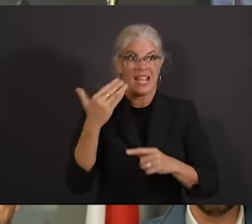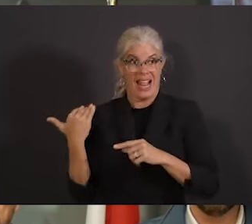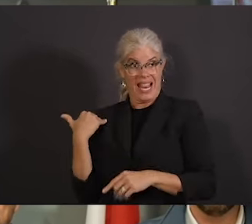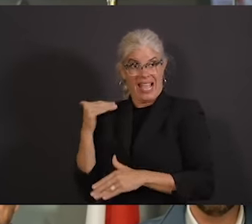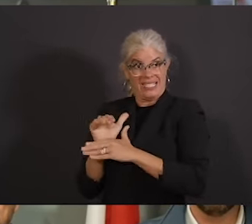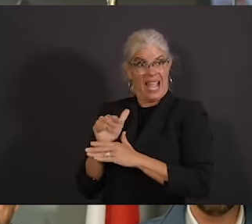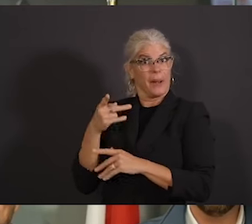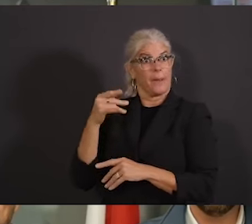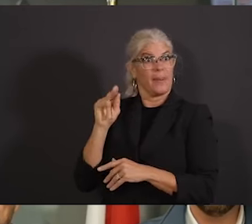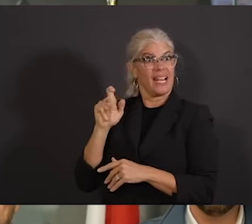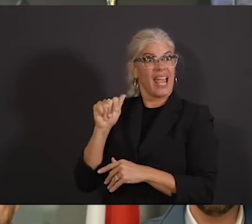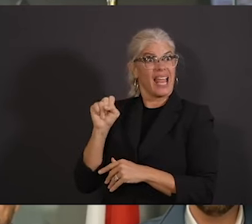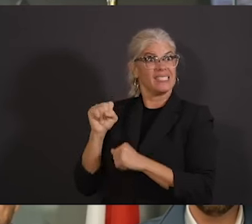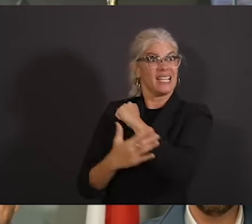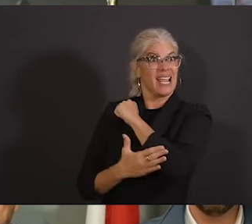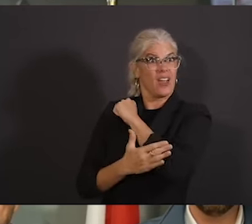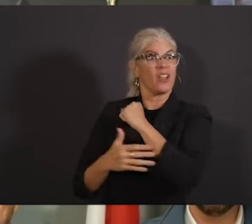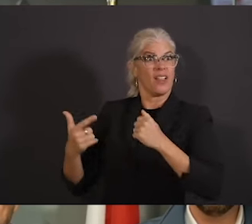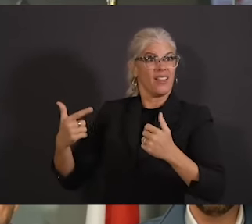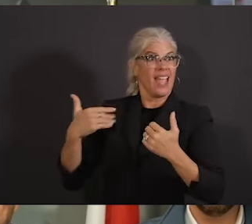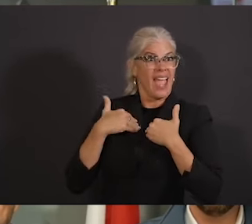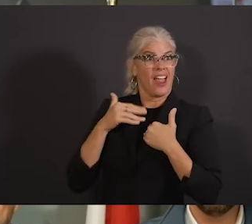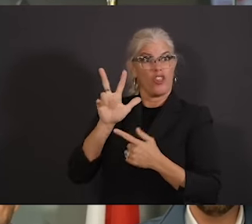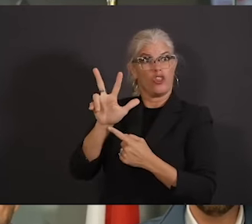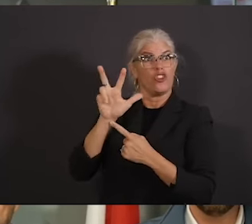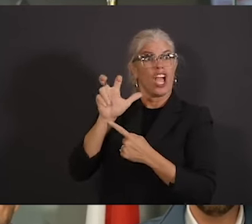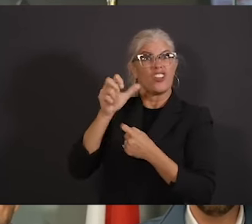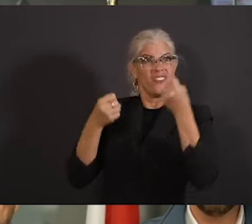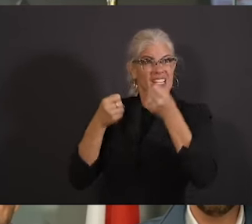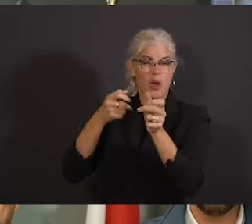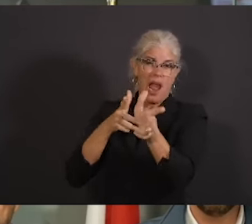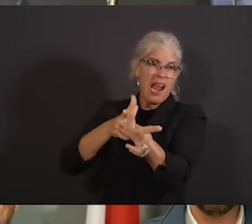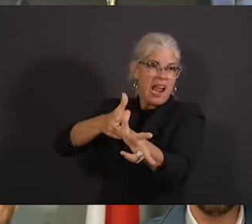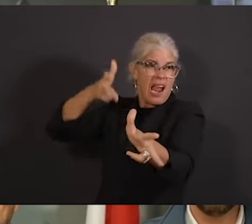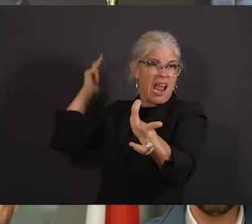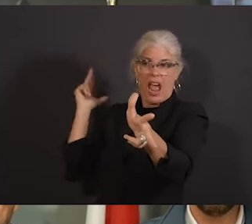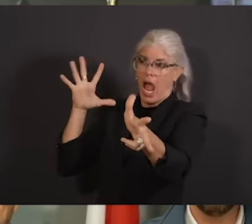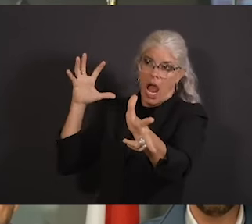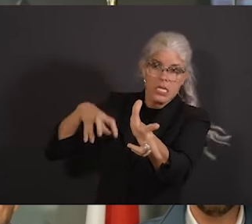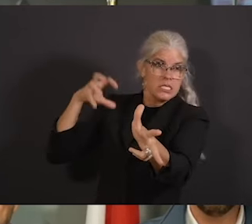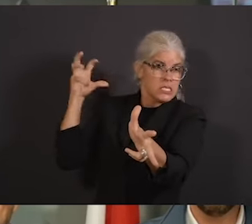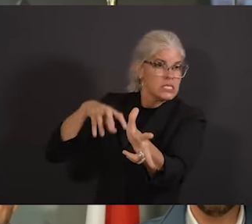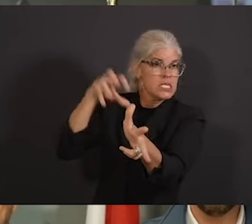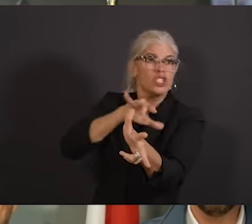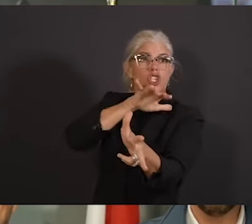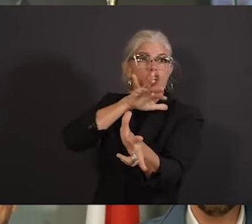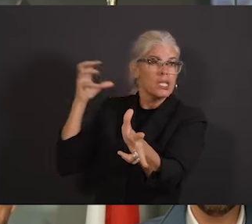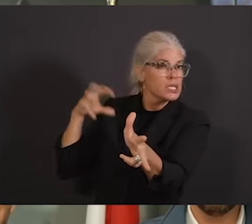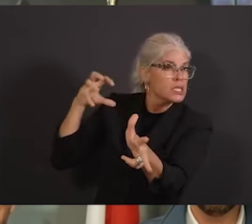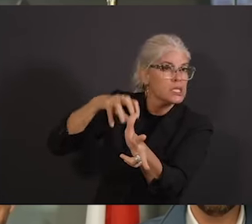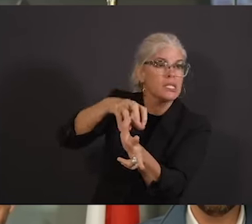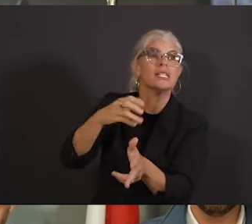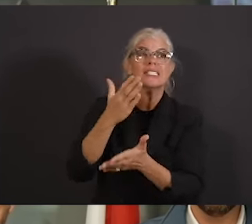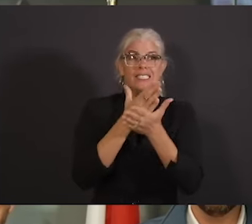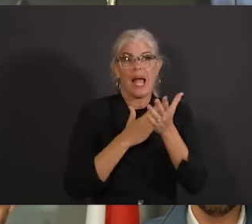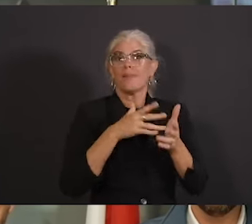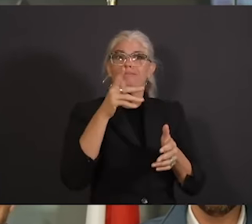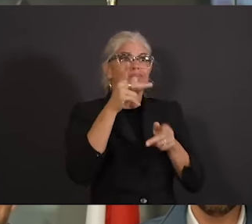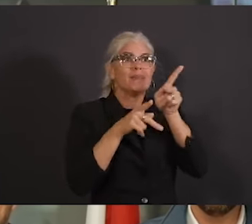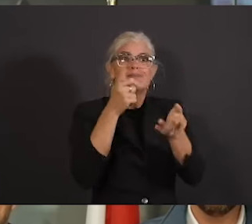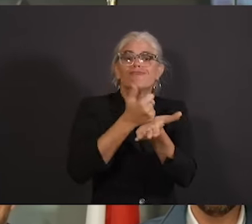were 300 vehicles. Some of them were state vehicles, but also a lot of private pickup trucks and vehicles who were